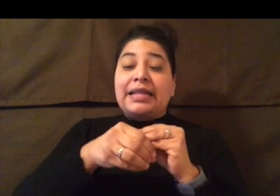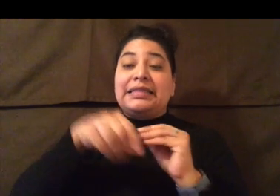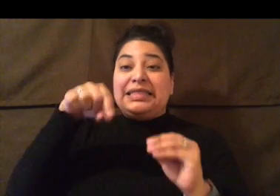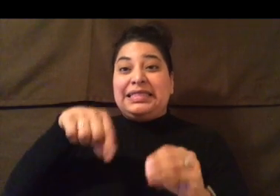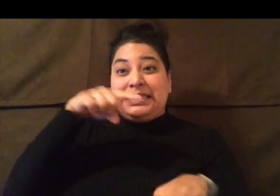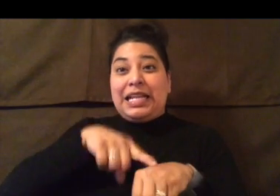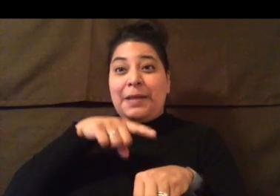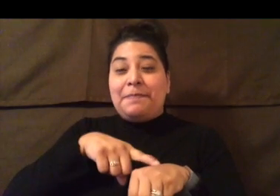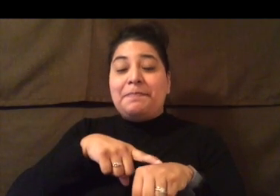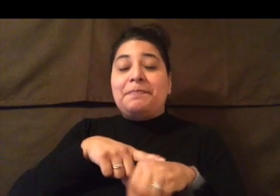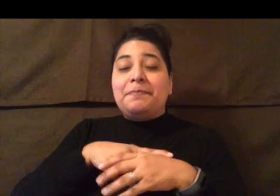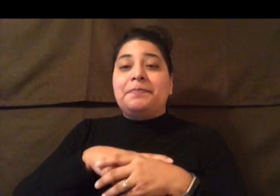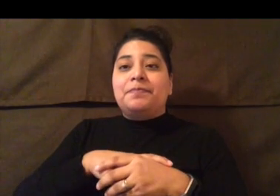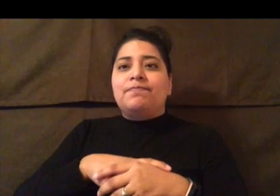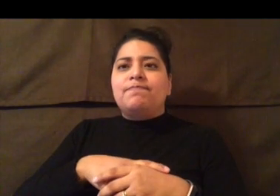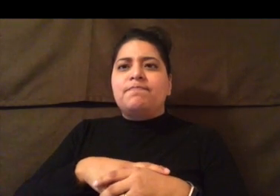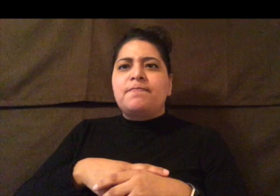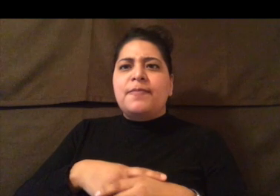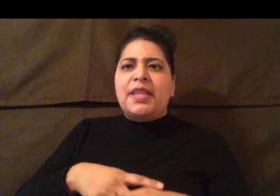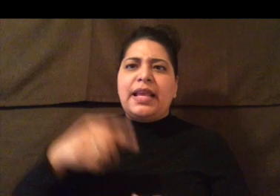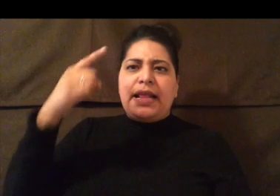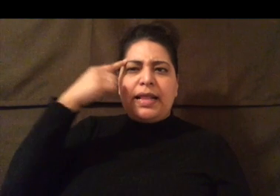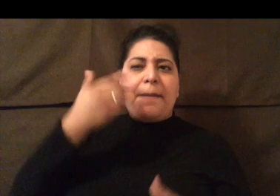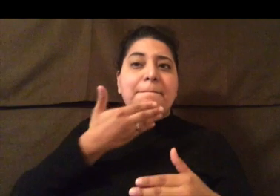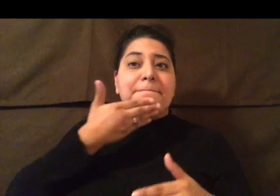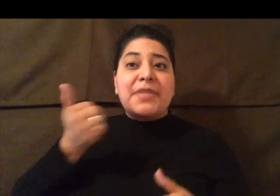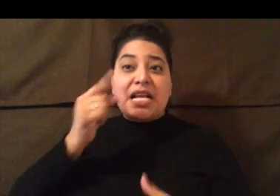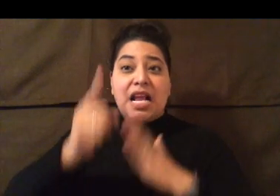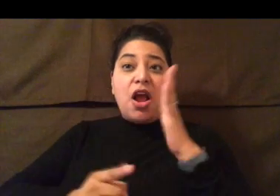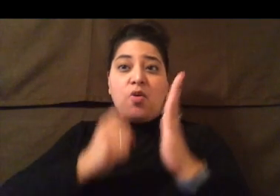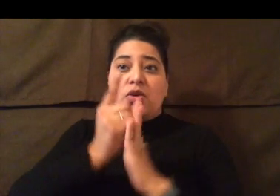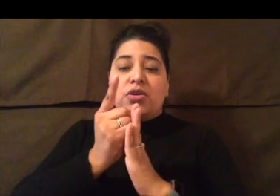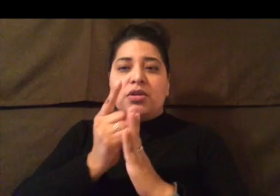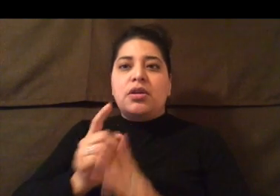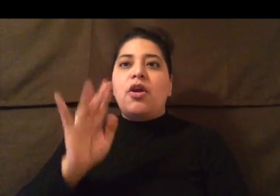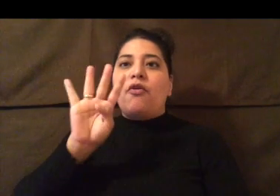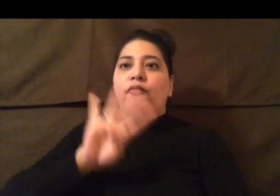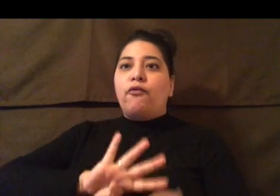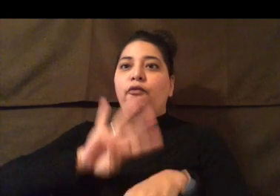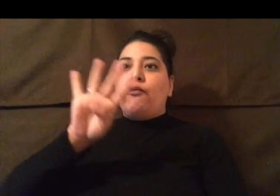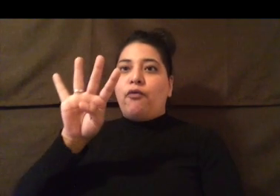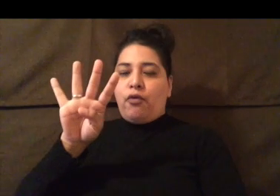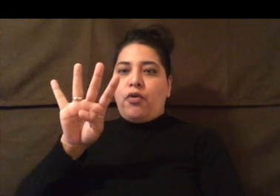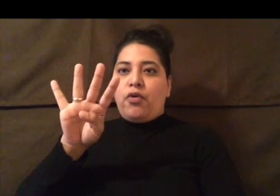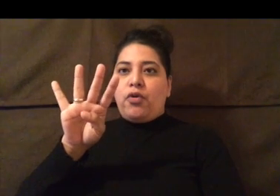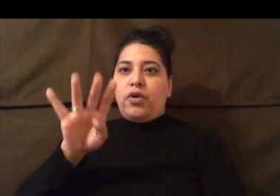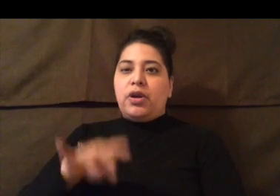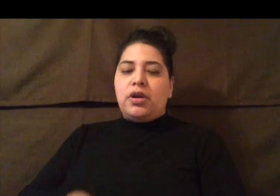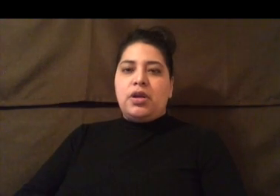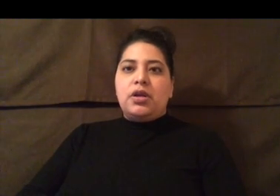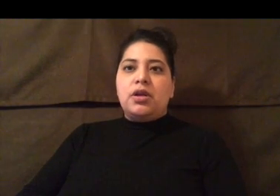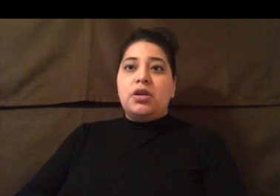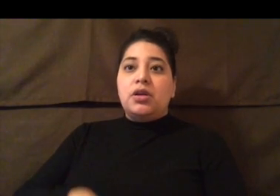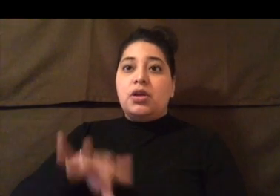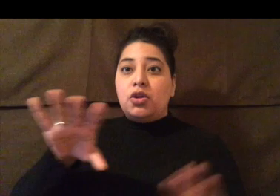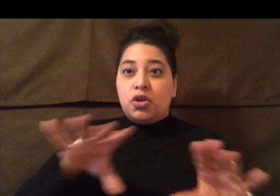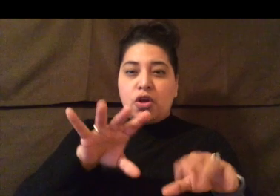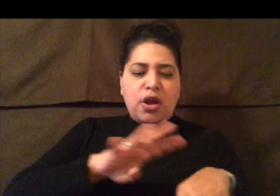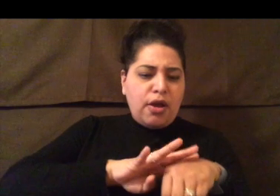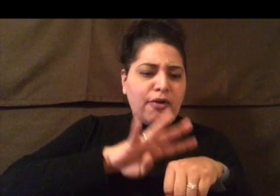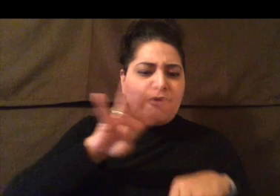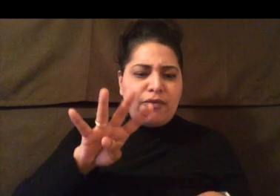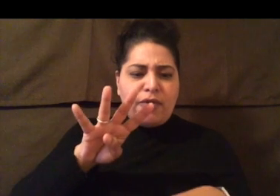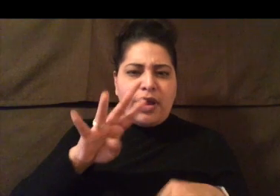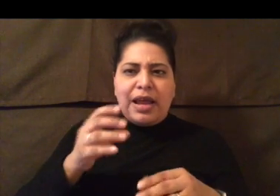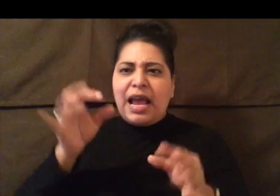have to add to this time. And I think the greatest, best hour is going to be 4 o'clock. So let's do 4